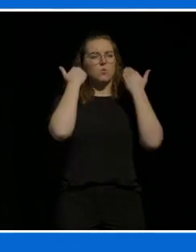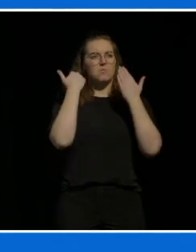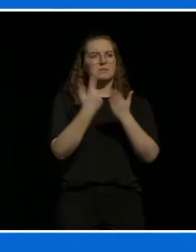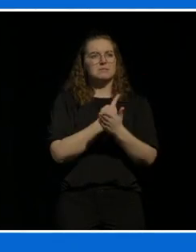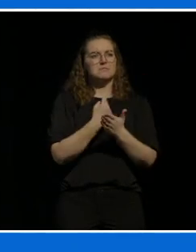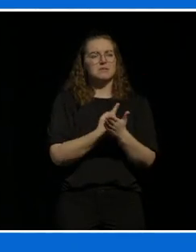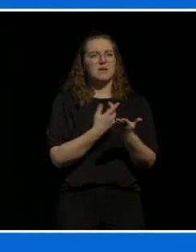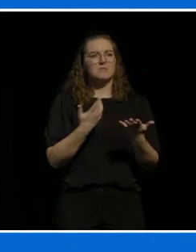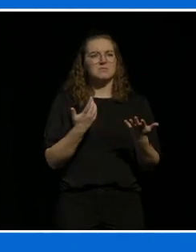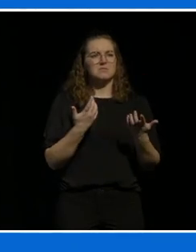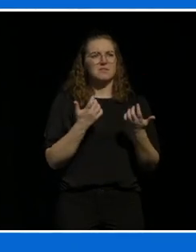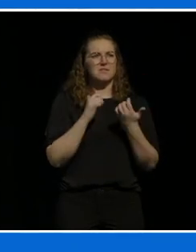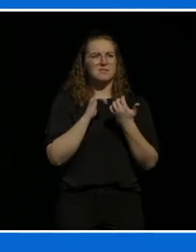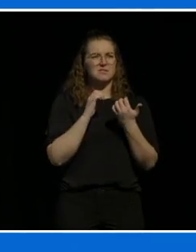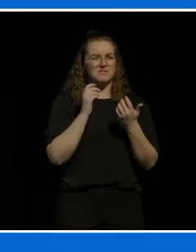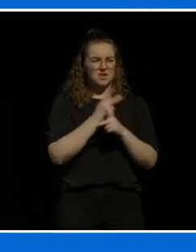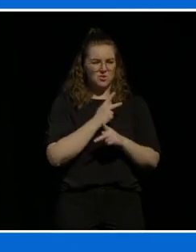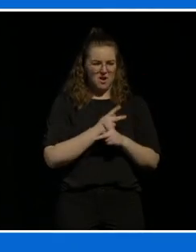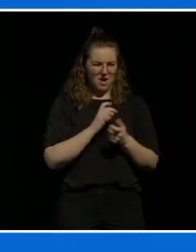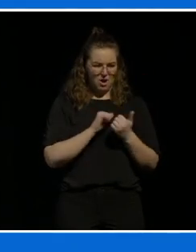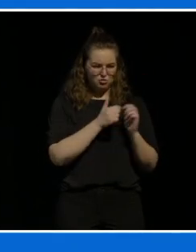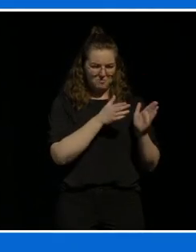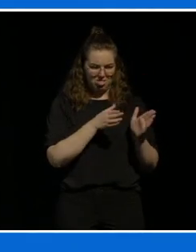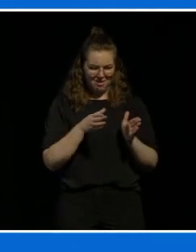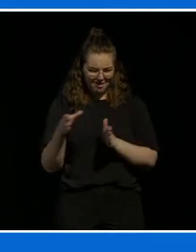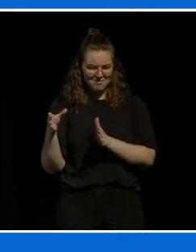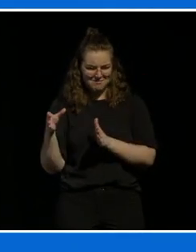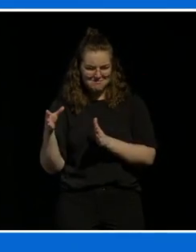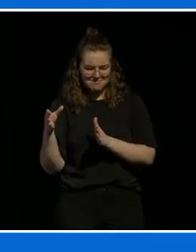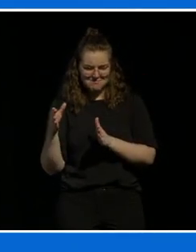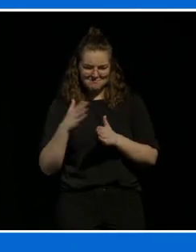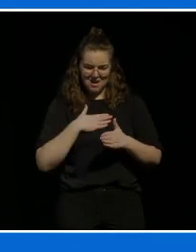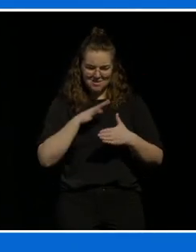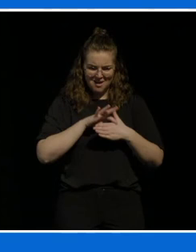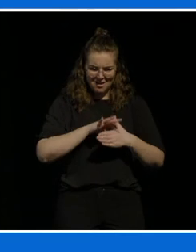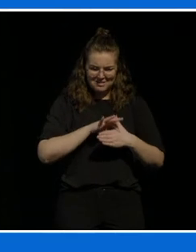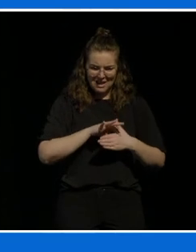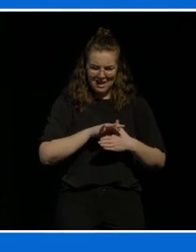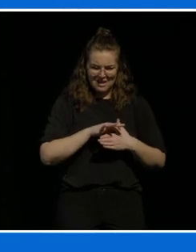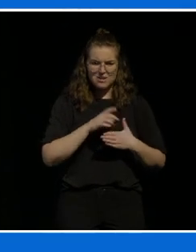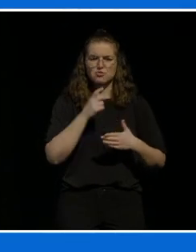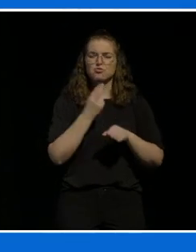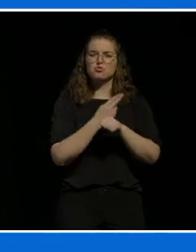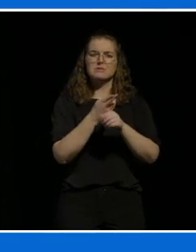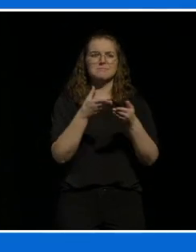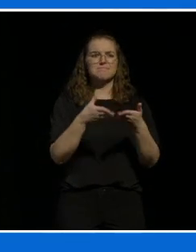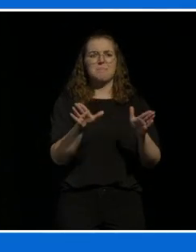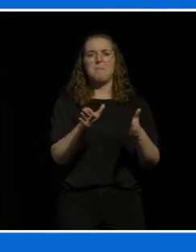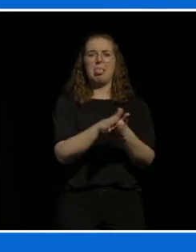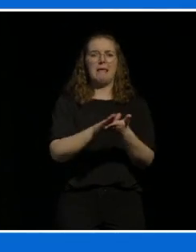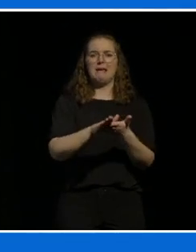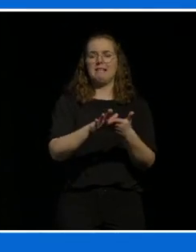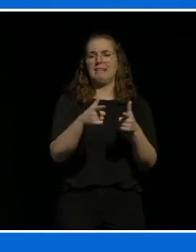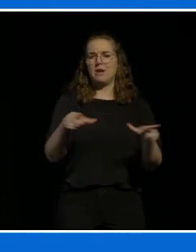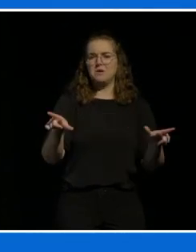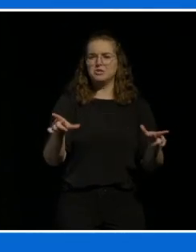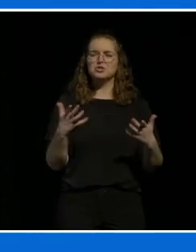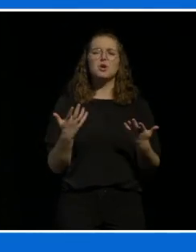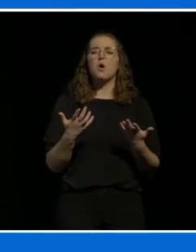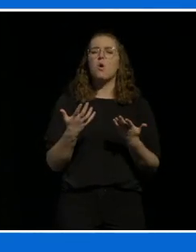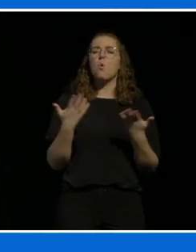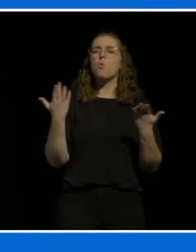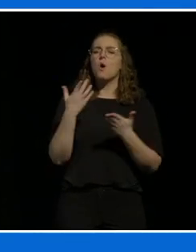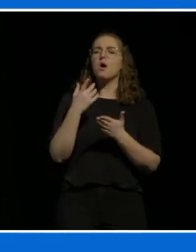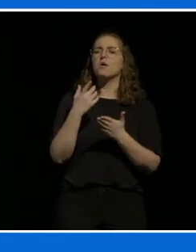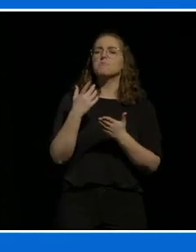trying to figure out how to plan content and put it into non-technical language. What are some specific tools that y'all use to help organize, plan, and schedule your content?